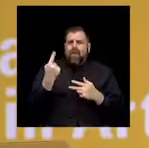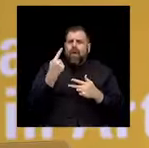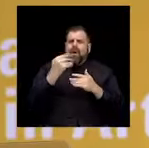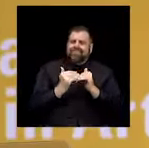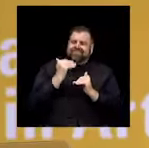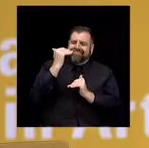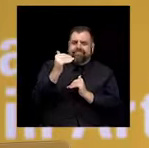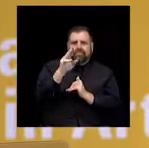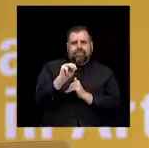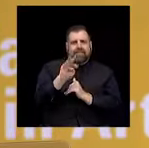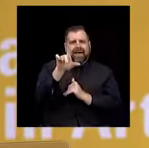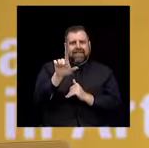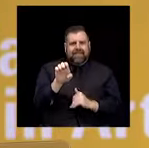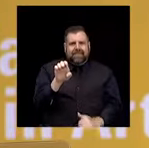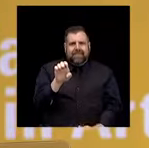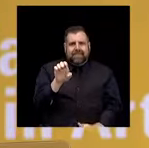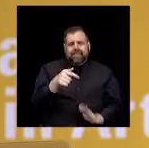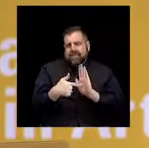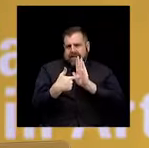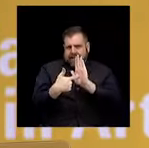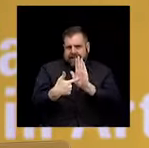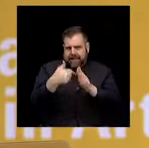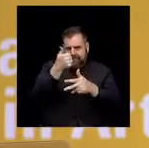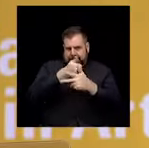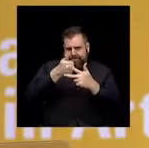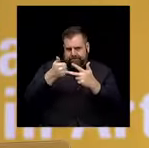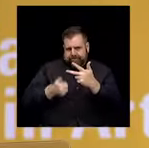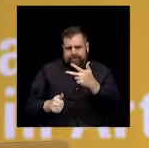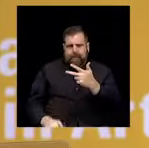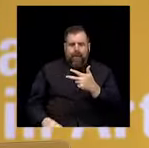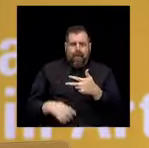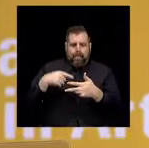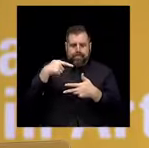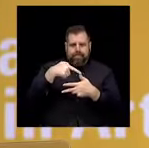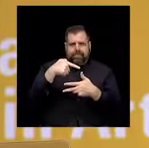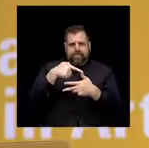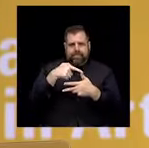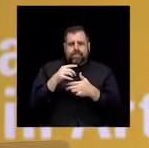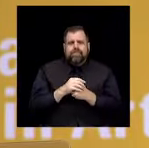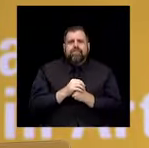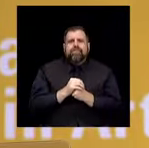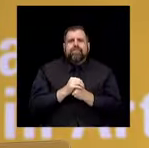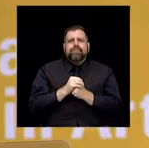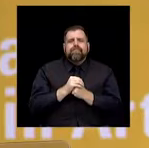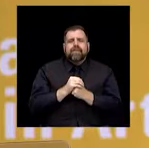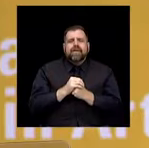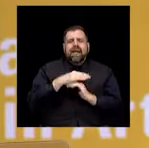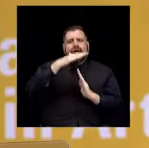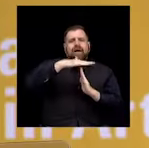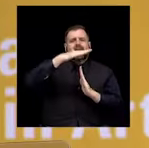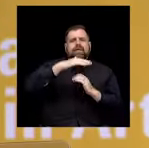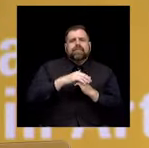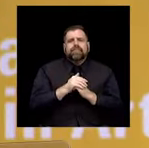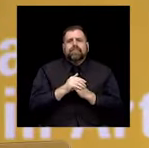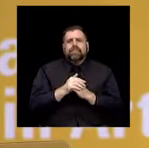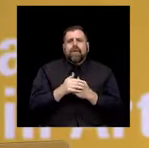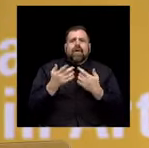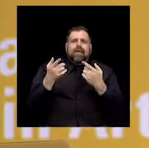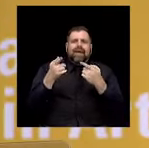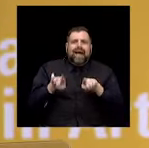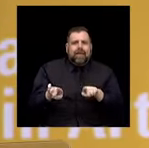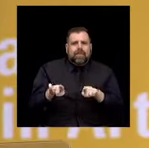mile. I'll give you an example of excellence that might resonate with you. It involves an incident that